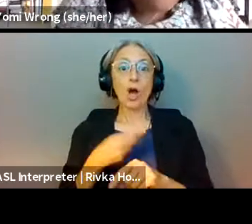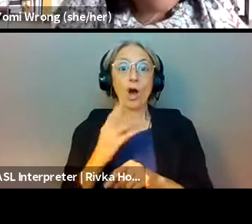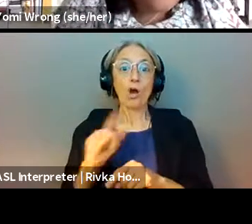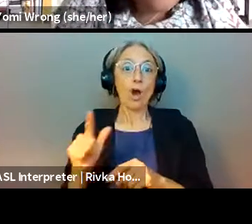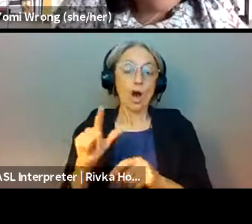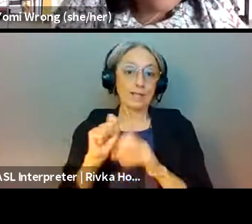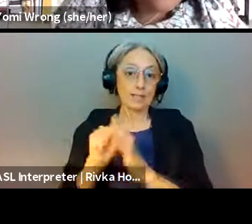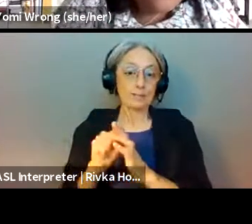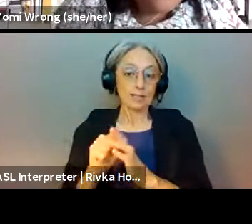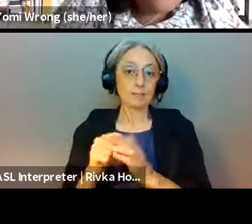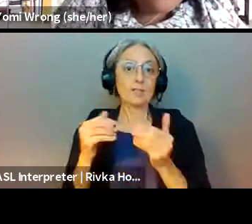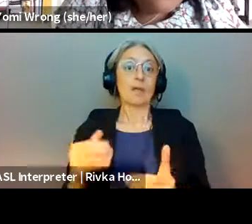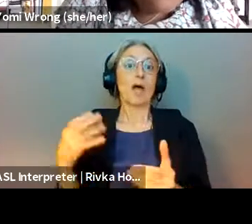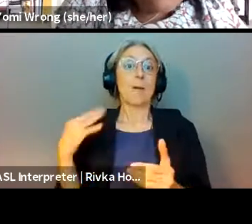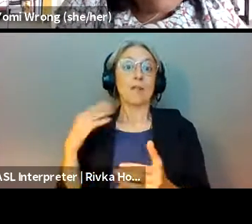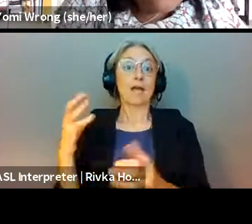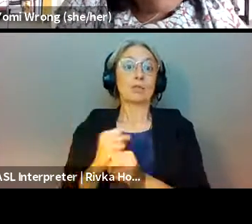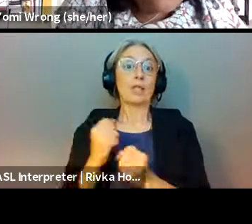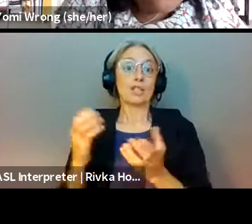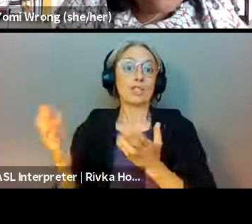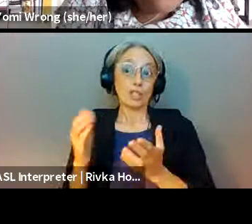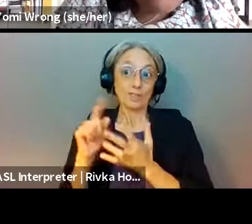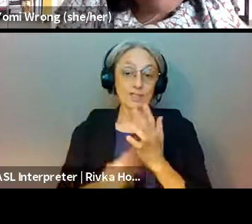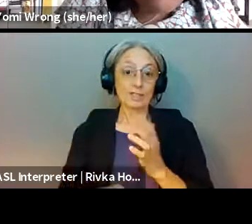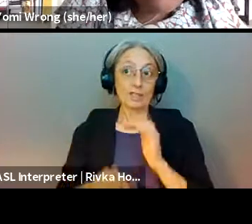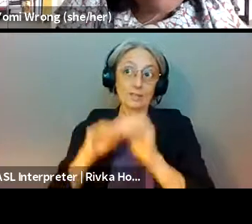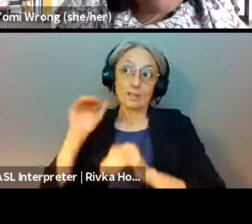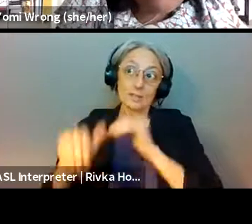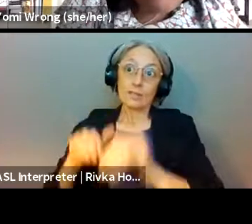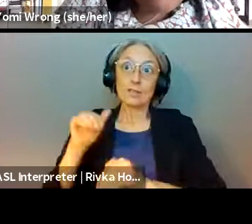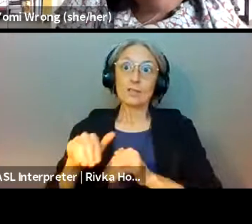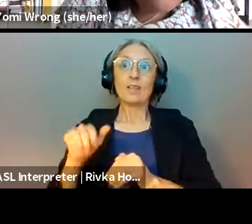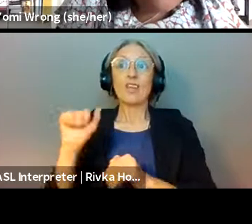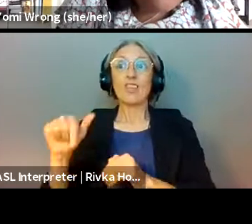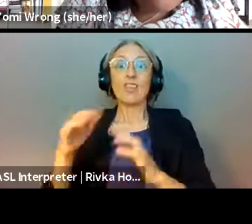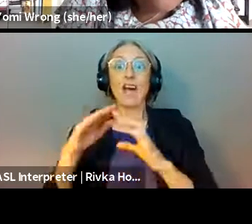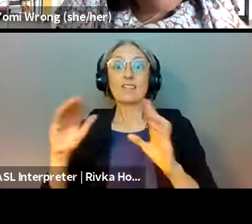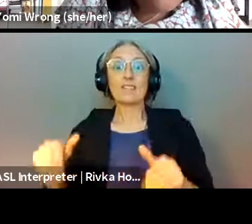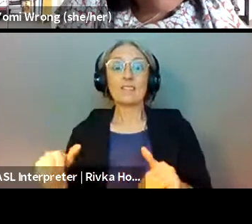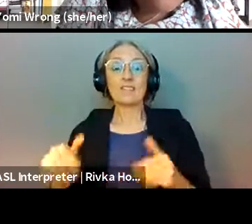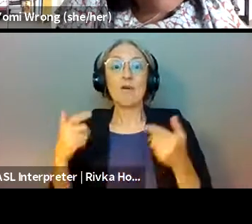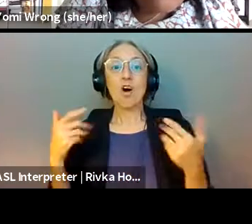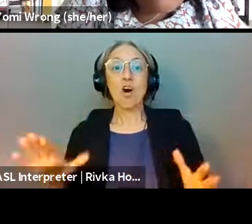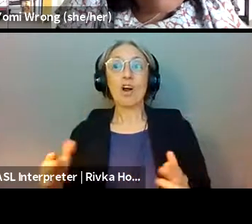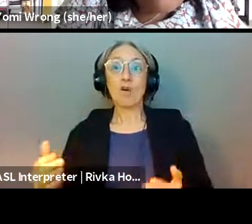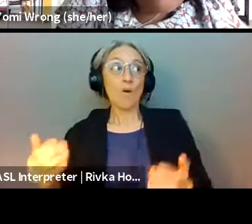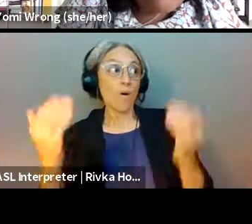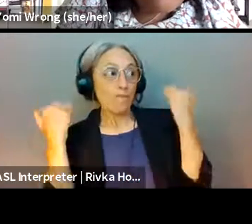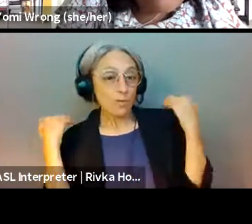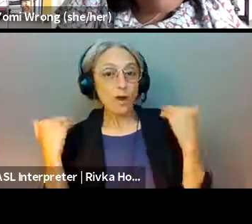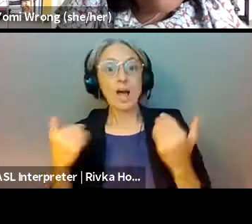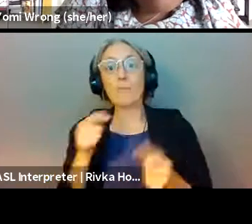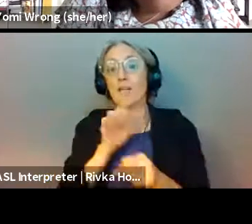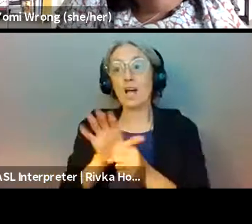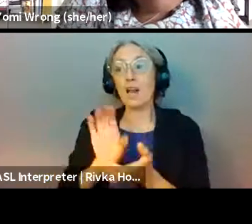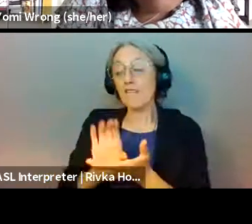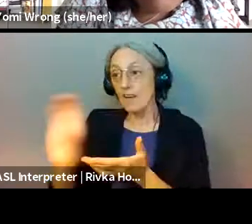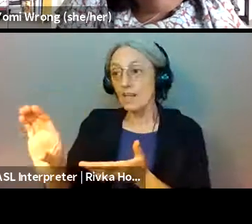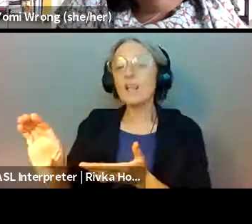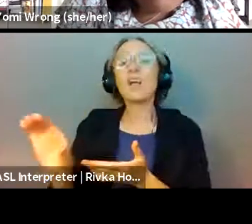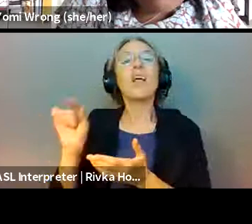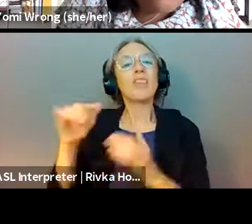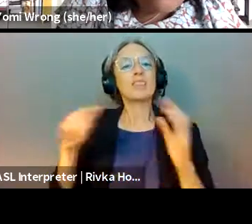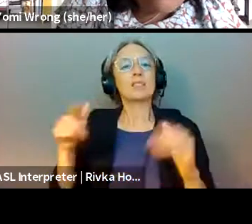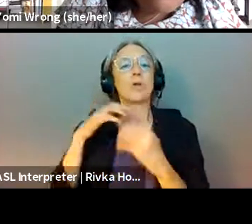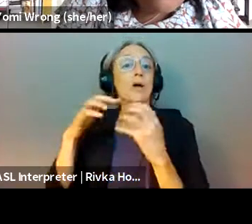these services, our system that is already overwhelmed and underfunded is going to collapse. And so I think it's really